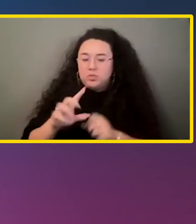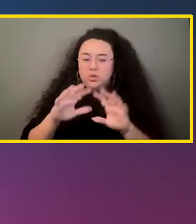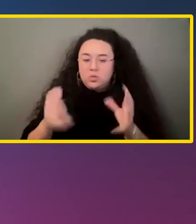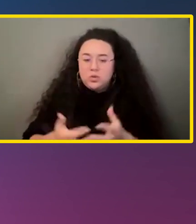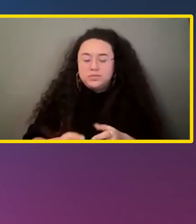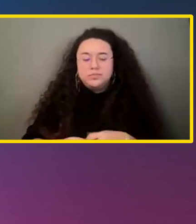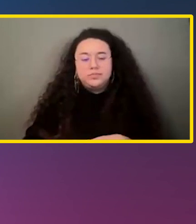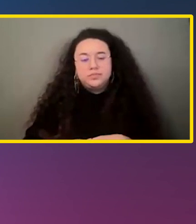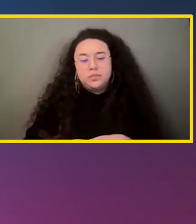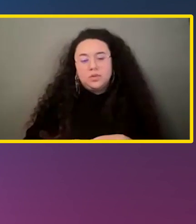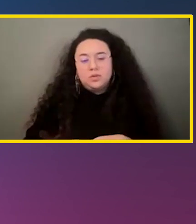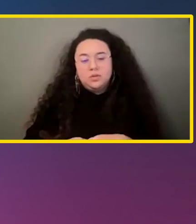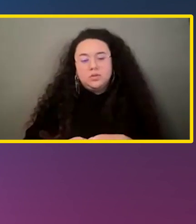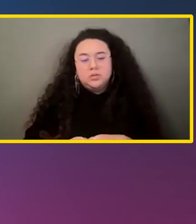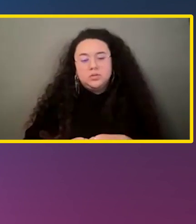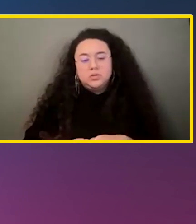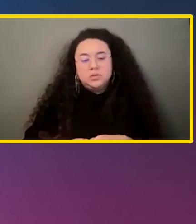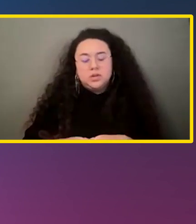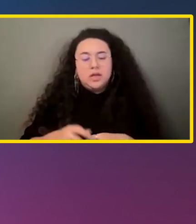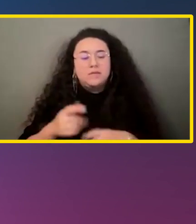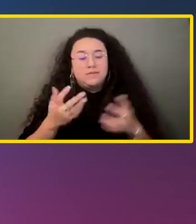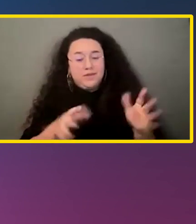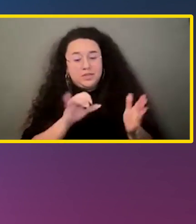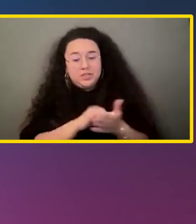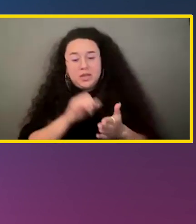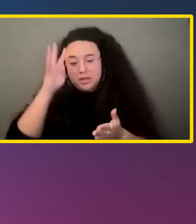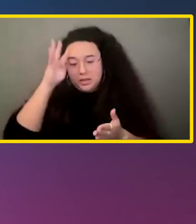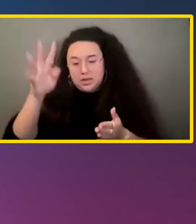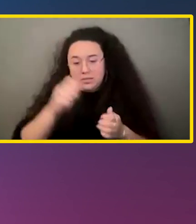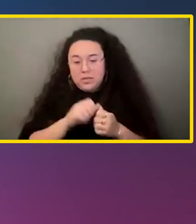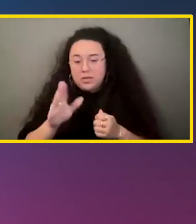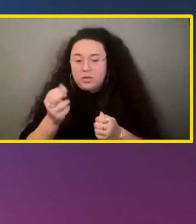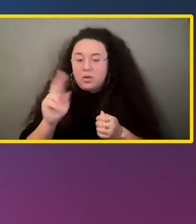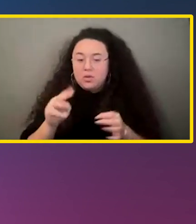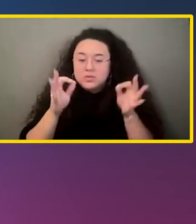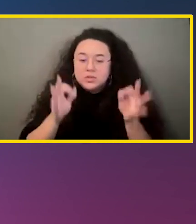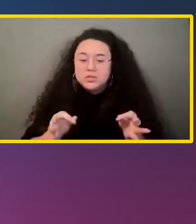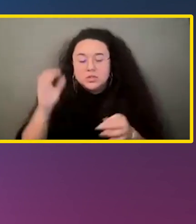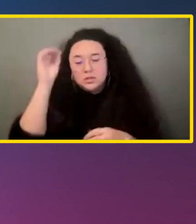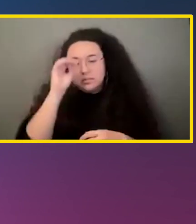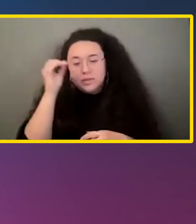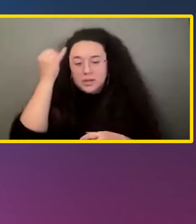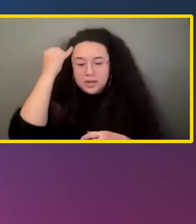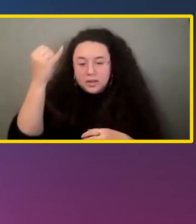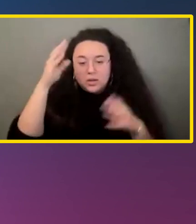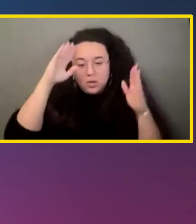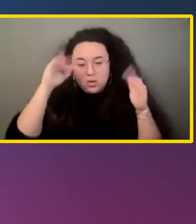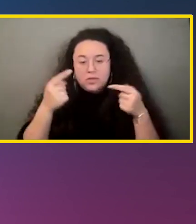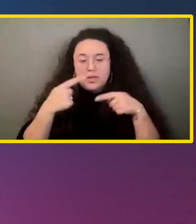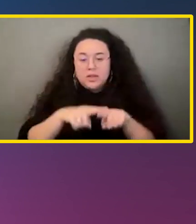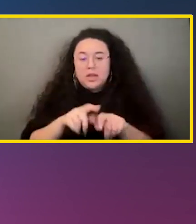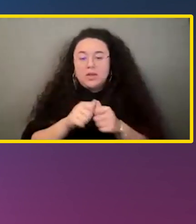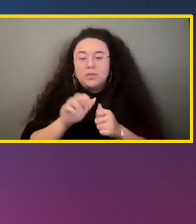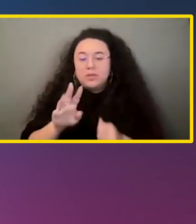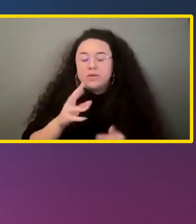world. And then you can come up with your own decisions, opinions, and ideas that hopefully align with your